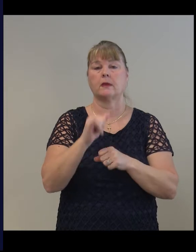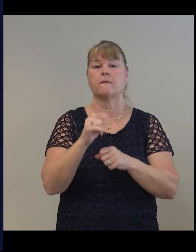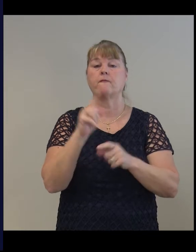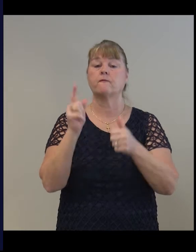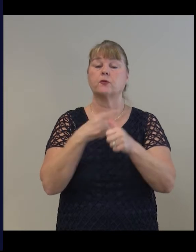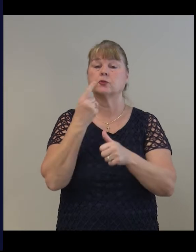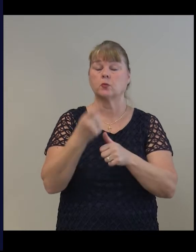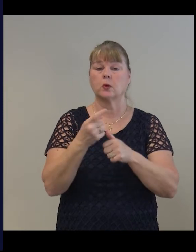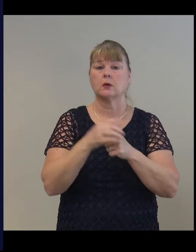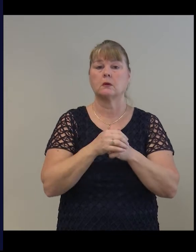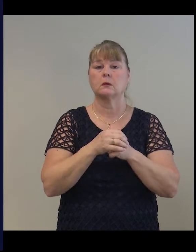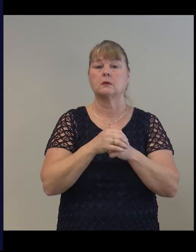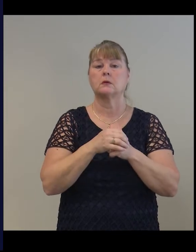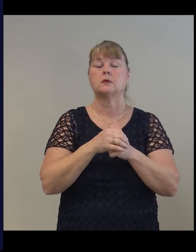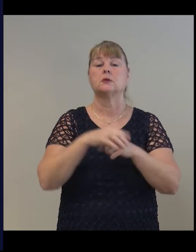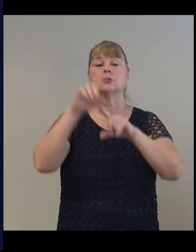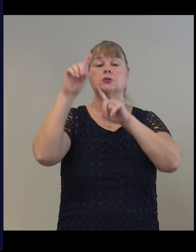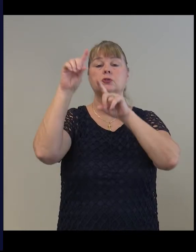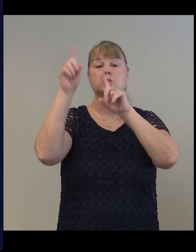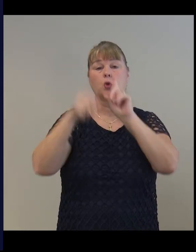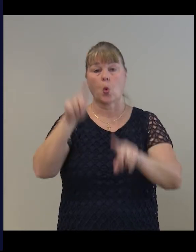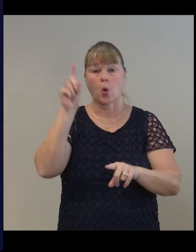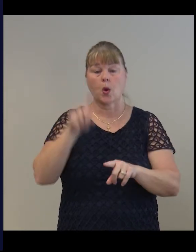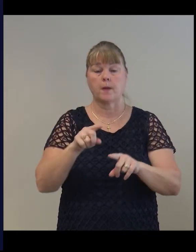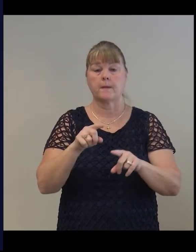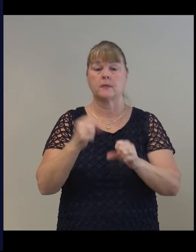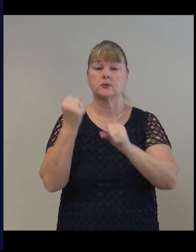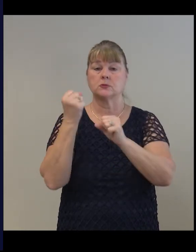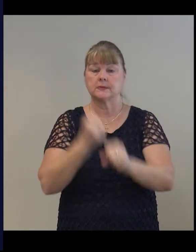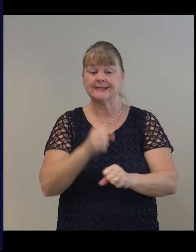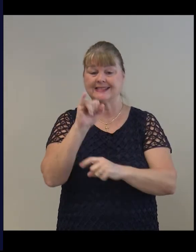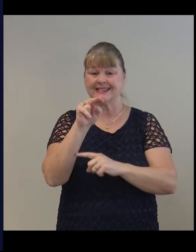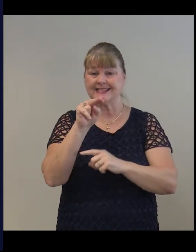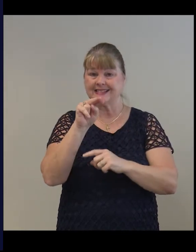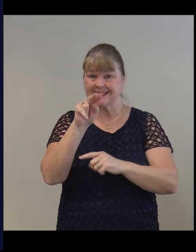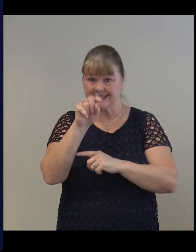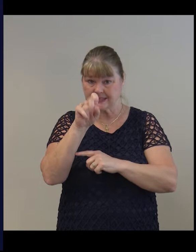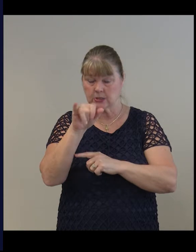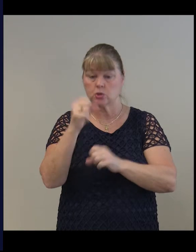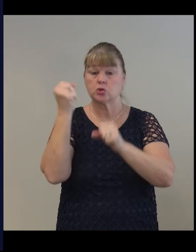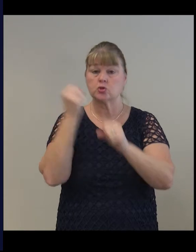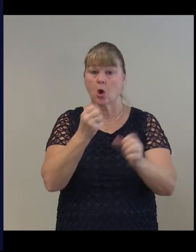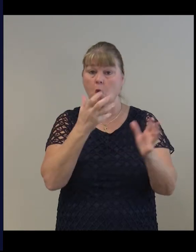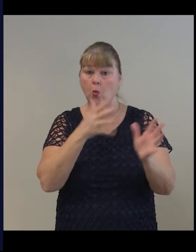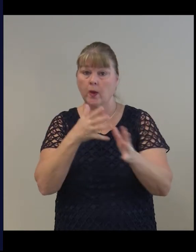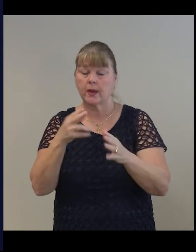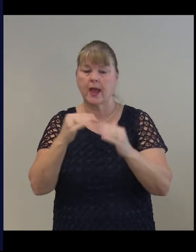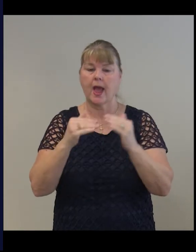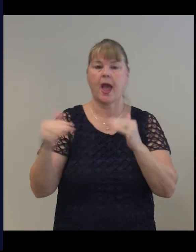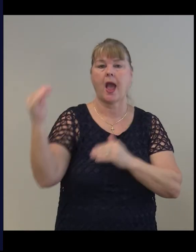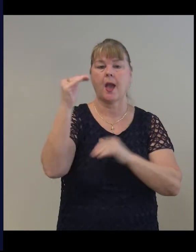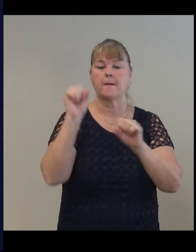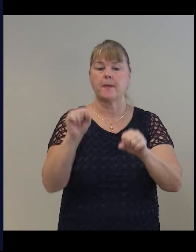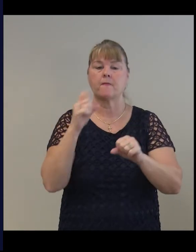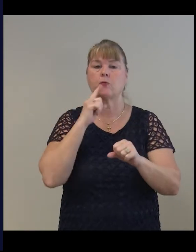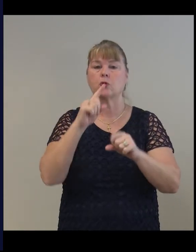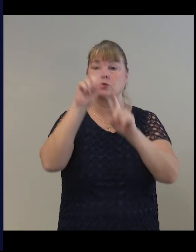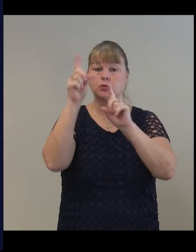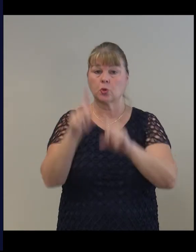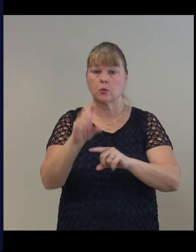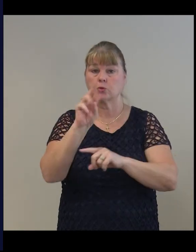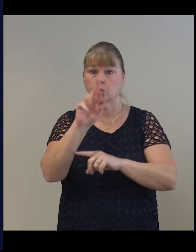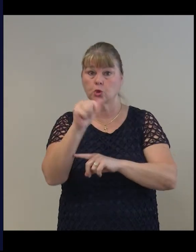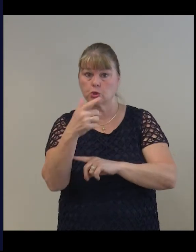the winds, the higher the potential for storm surge. So you have to think, we talked about that, how the motion,